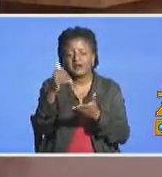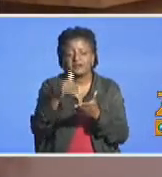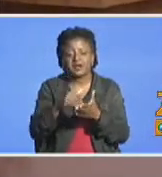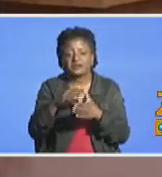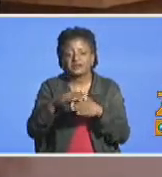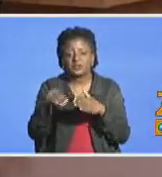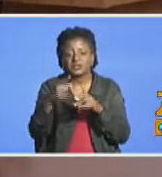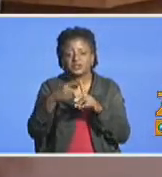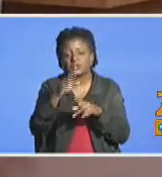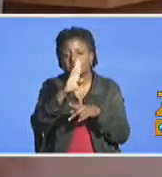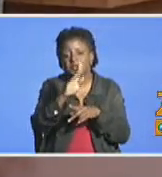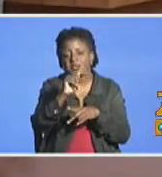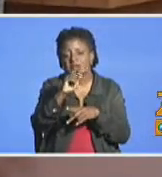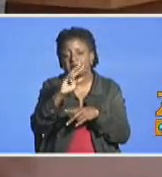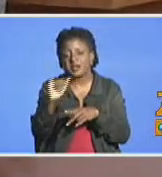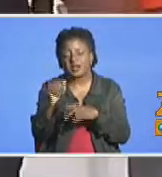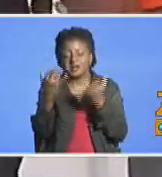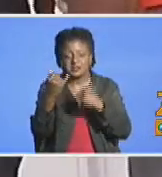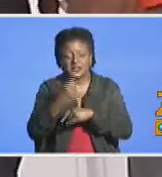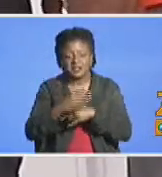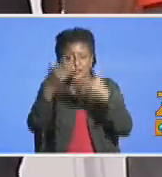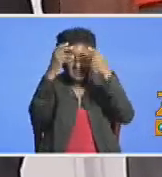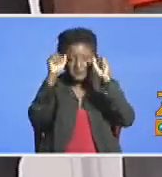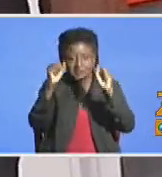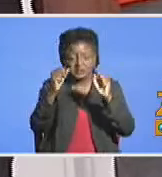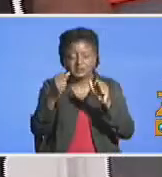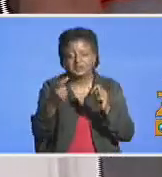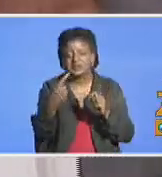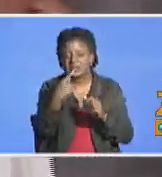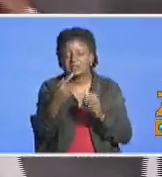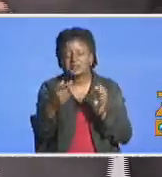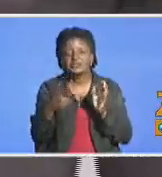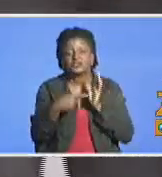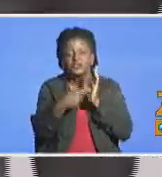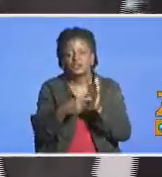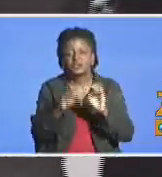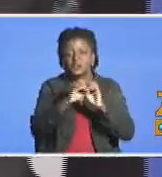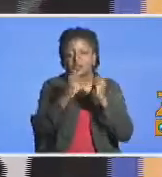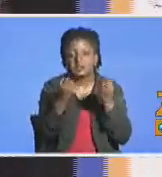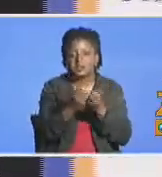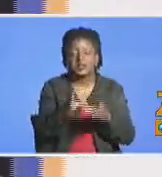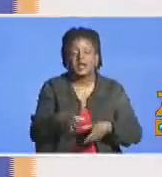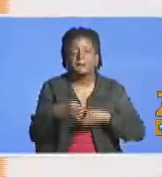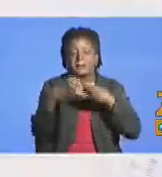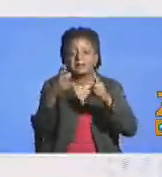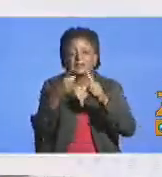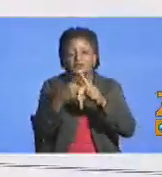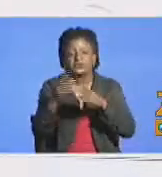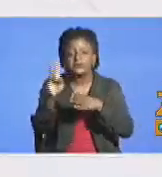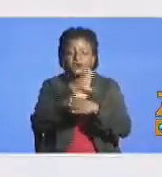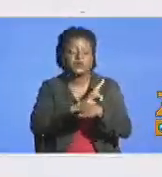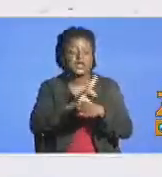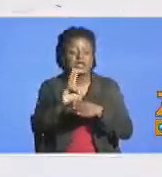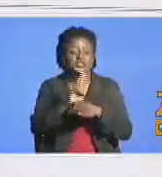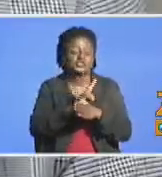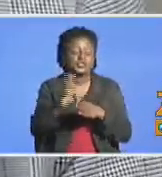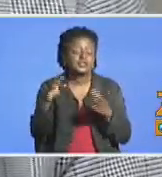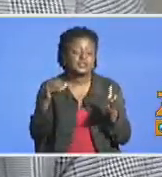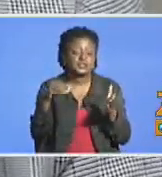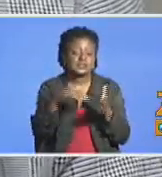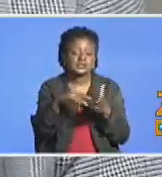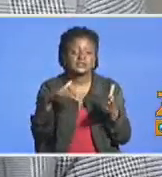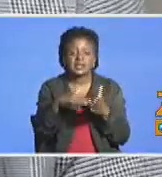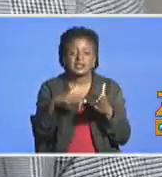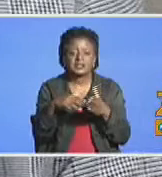President Francis Dean says the donation demonstrates the organization's commitment to vocational studies.